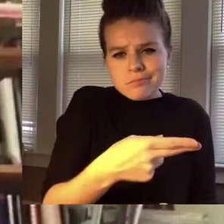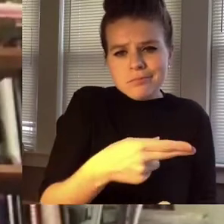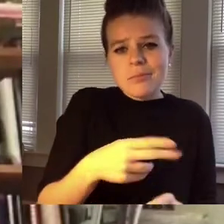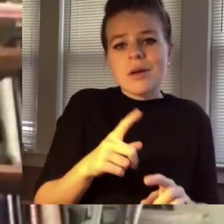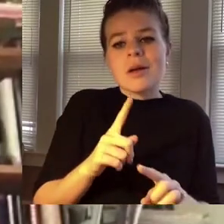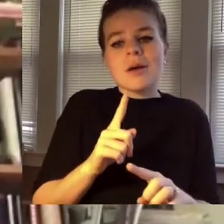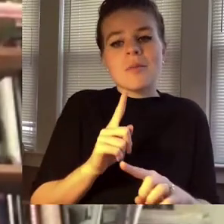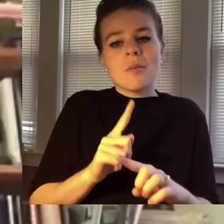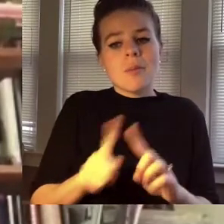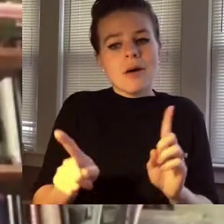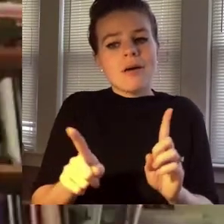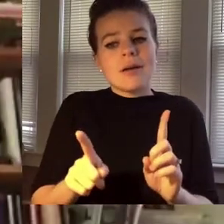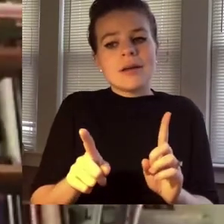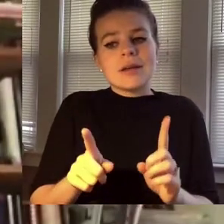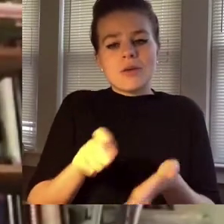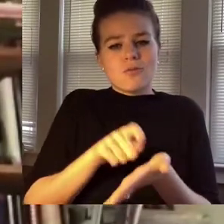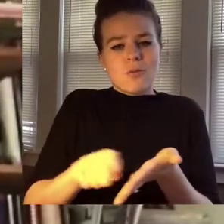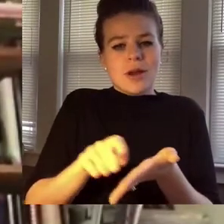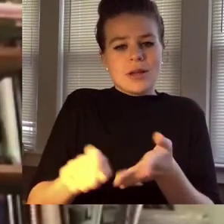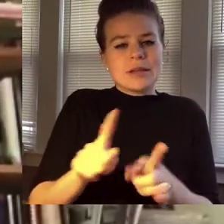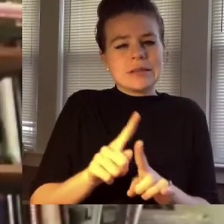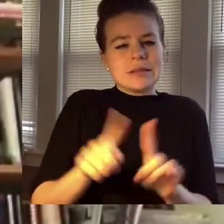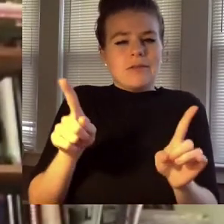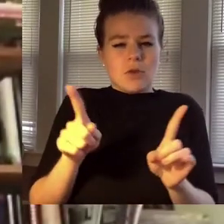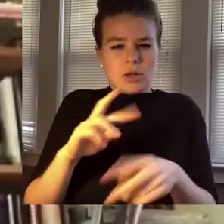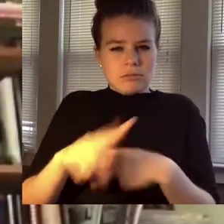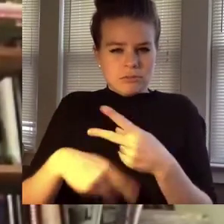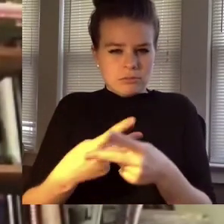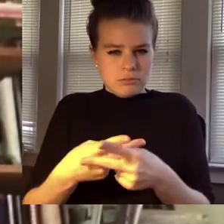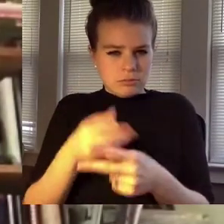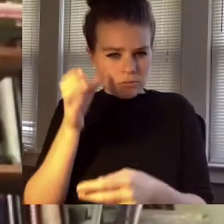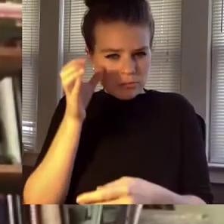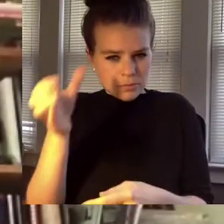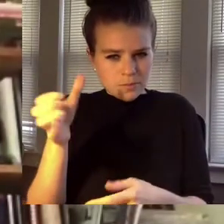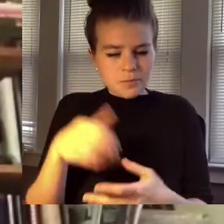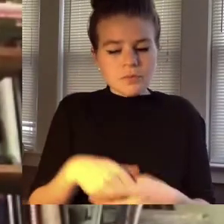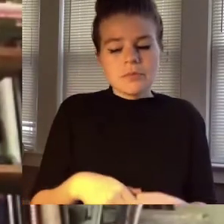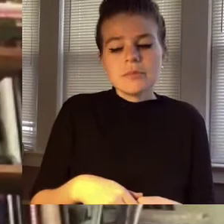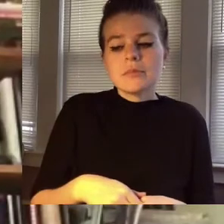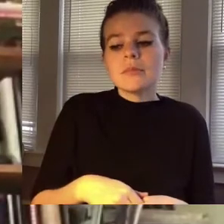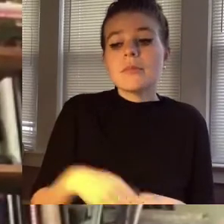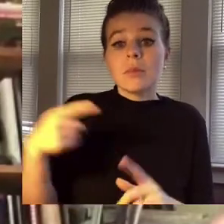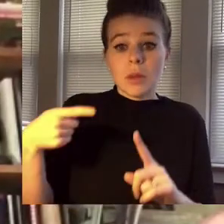question. Writing, that's a different conception. So the poem emotionally